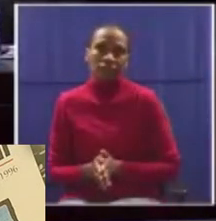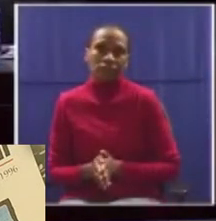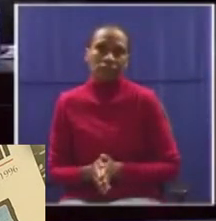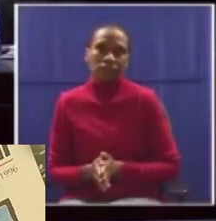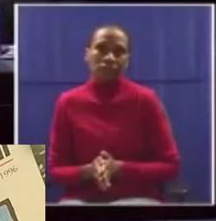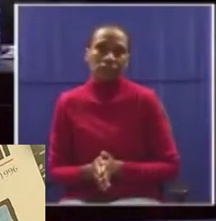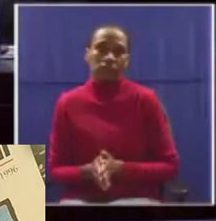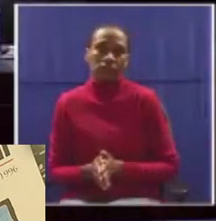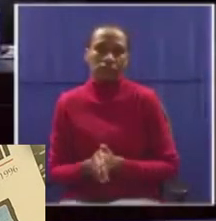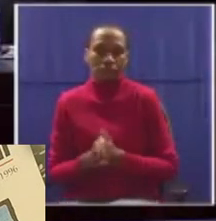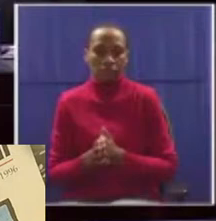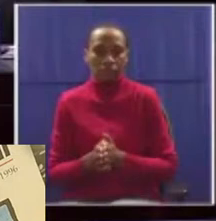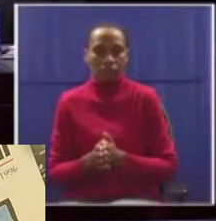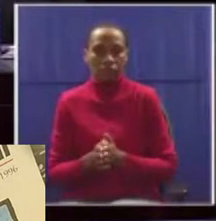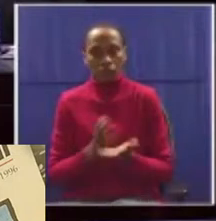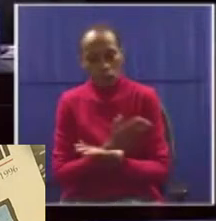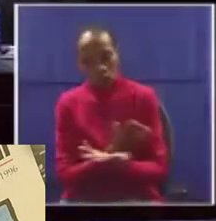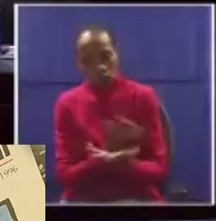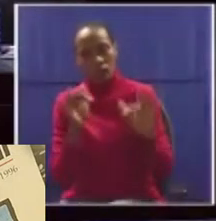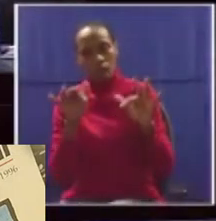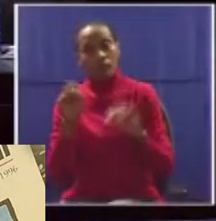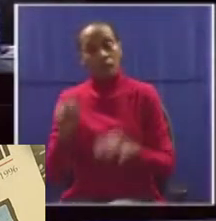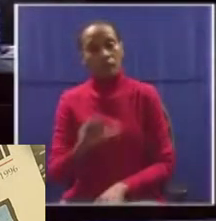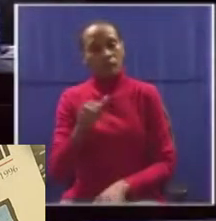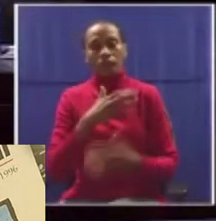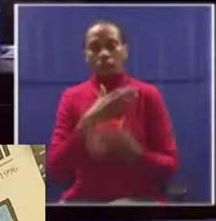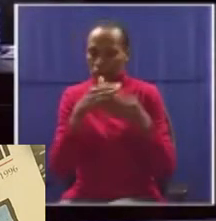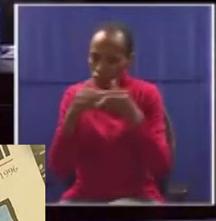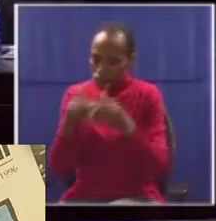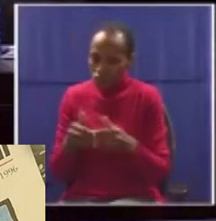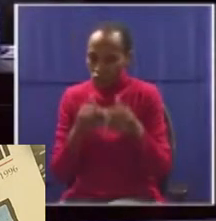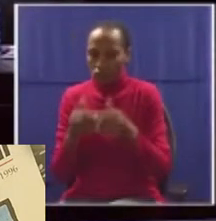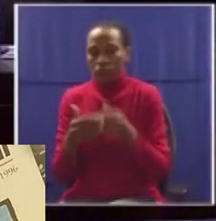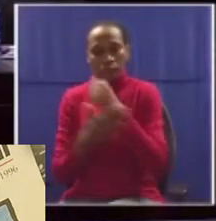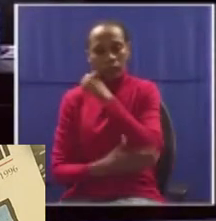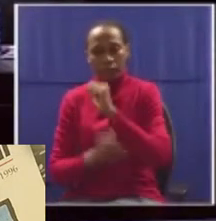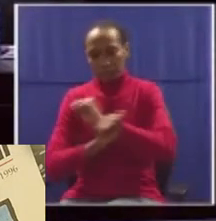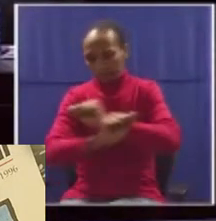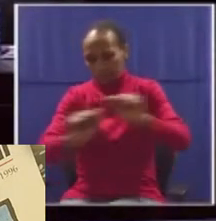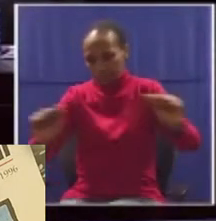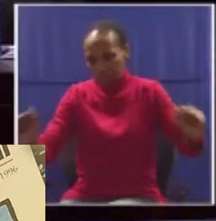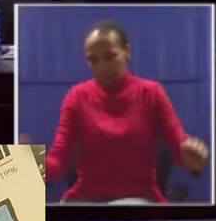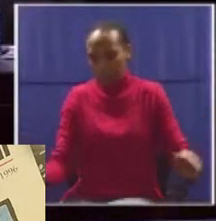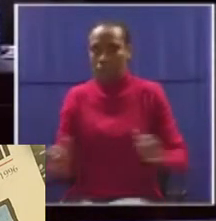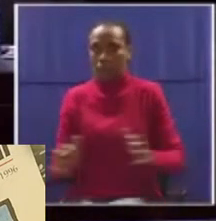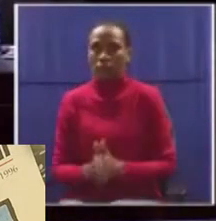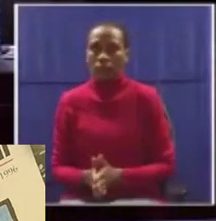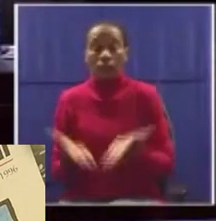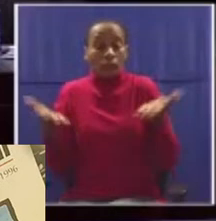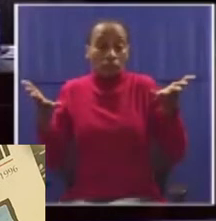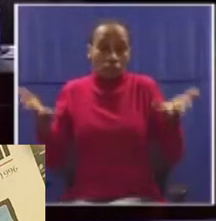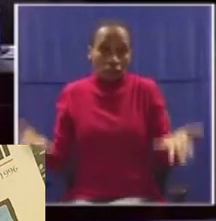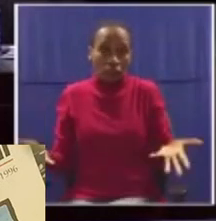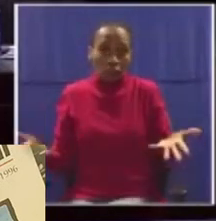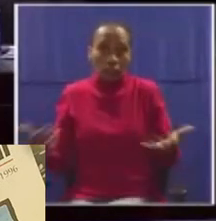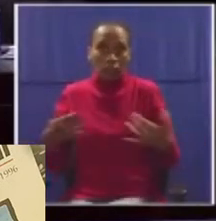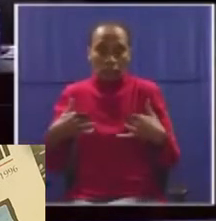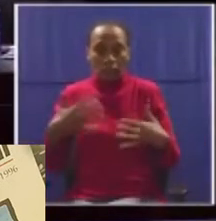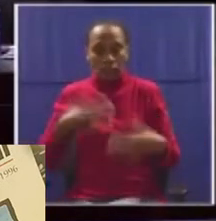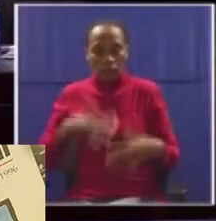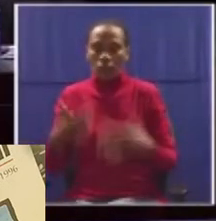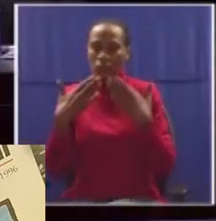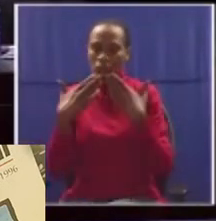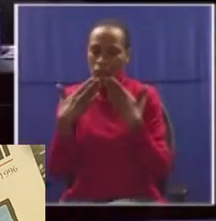for all South Africans who care about the country and these prospects in this regard I want to